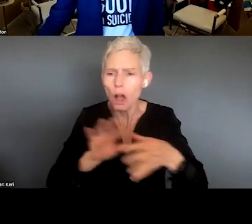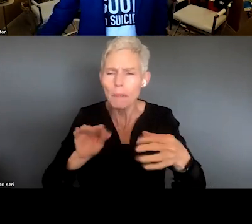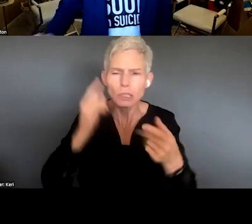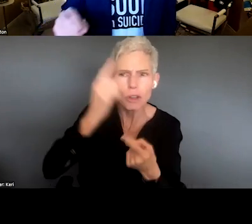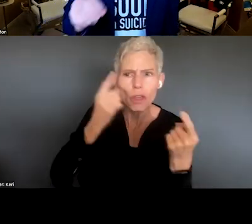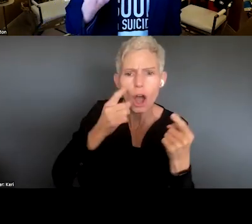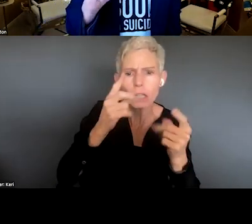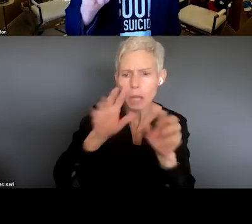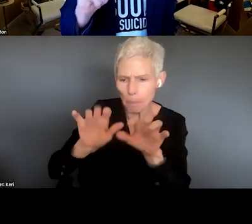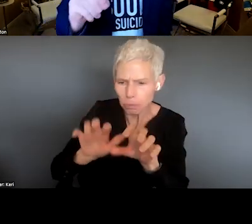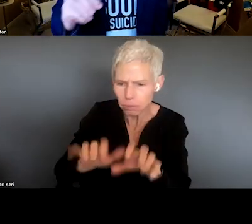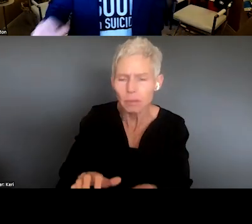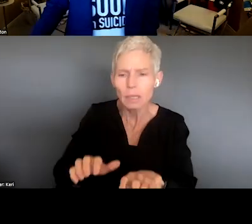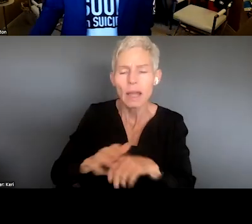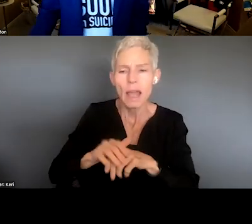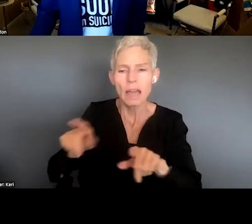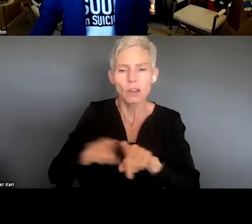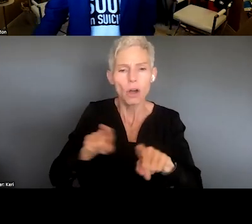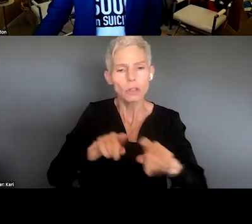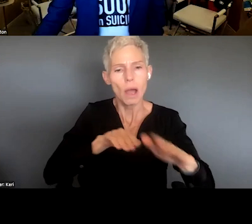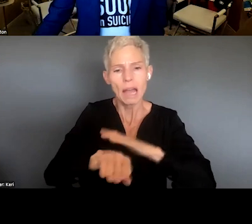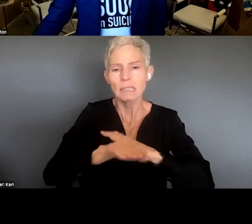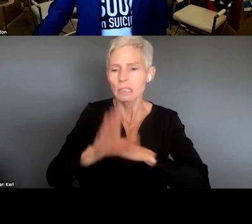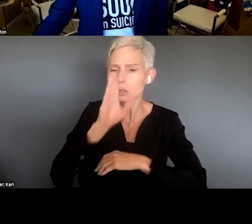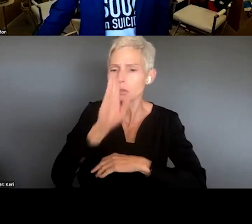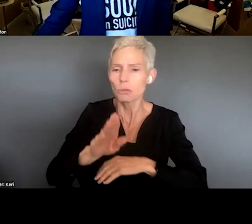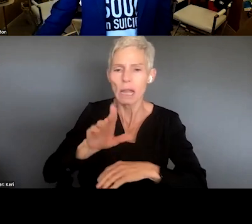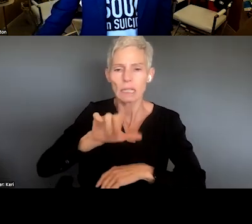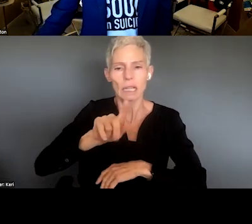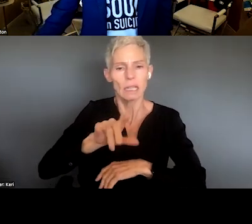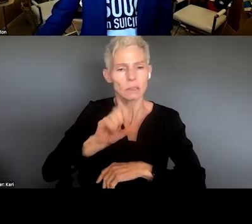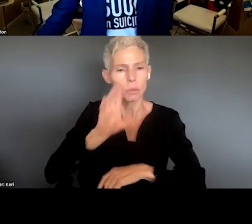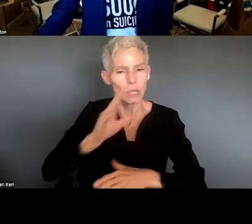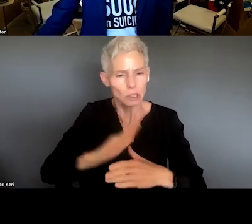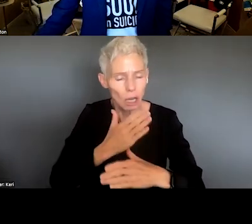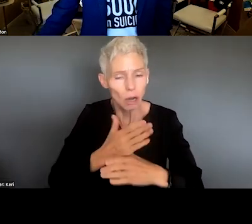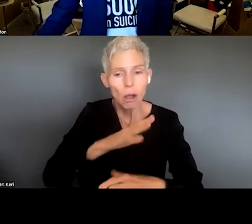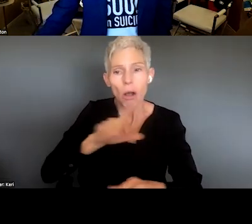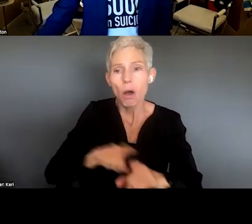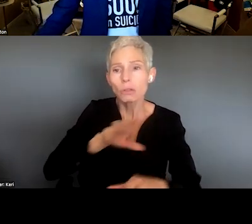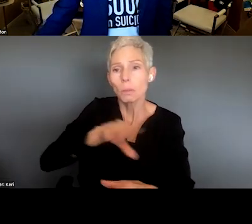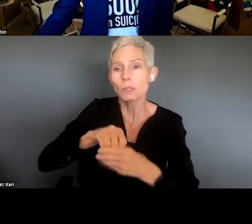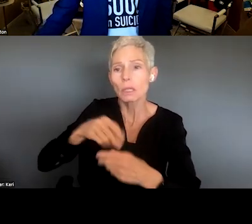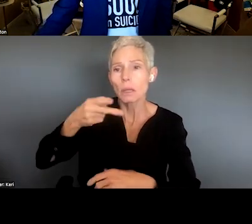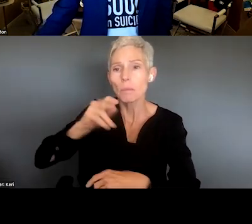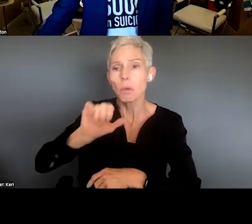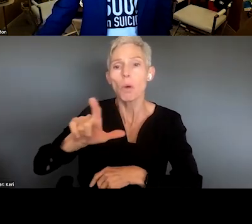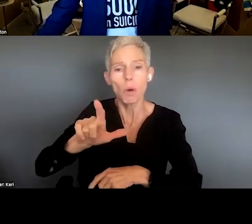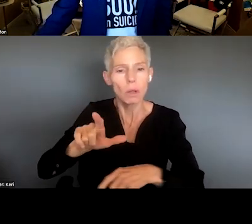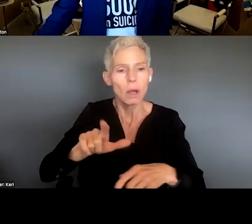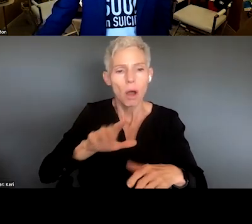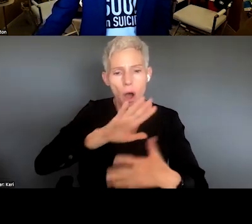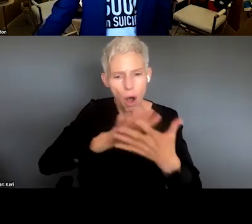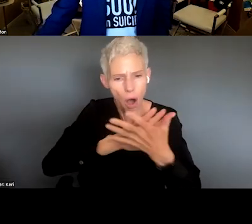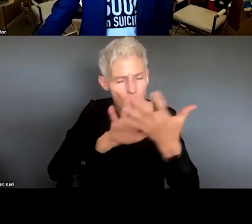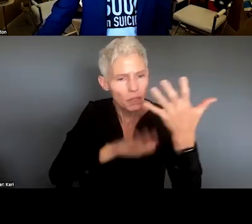in, get an access to the direct links that we share, participate in the poll, and more. All of that comes from